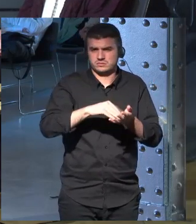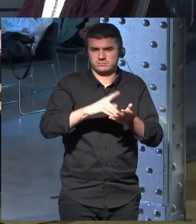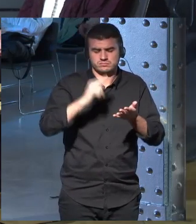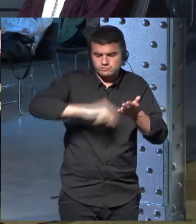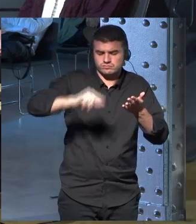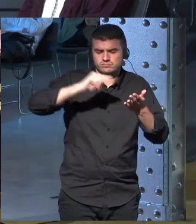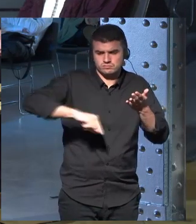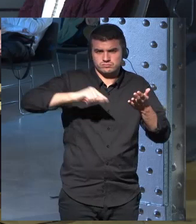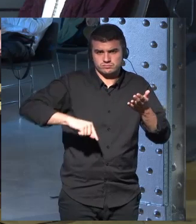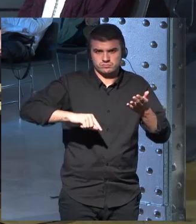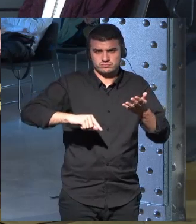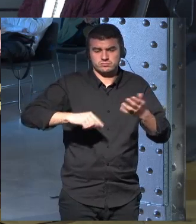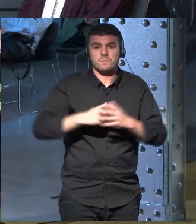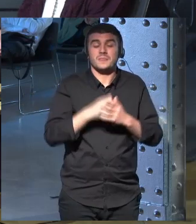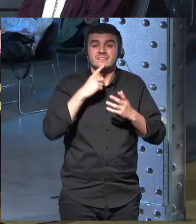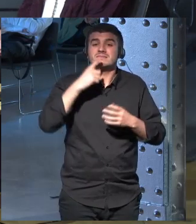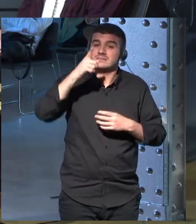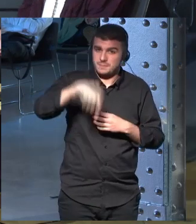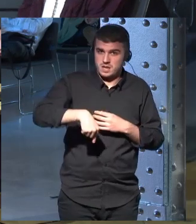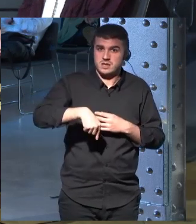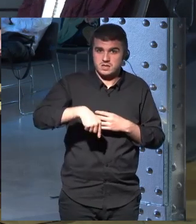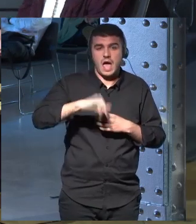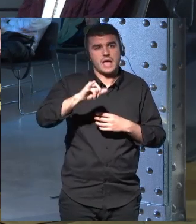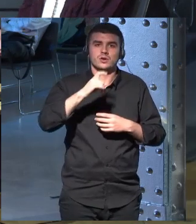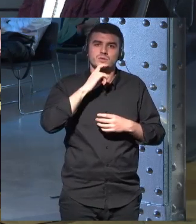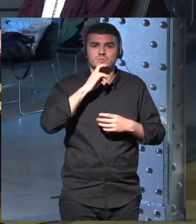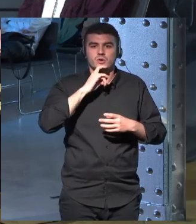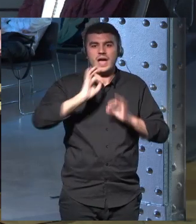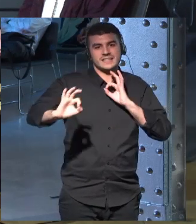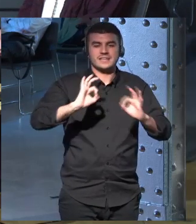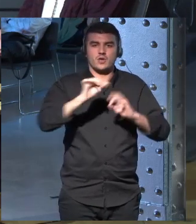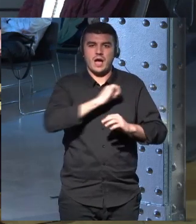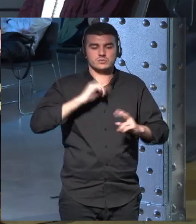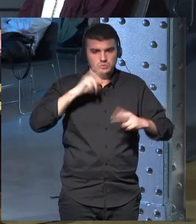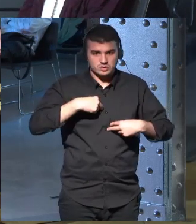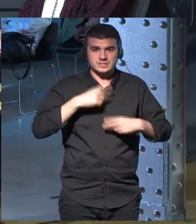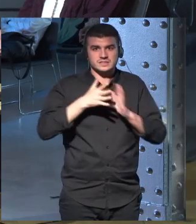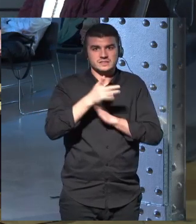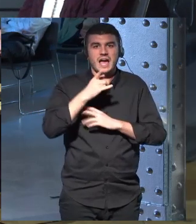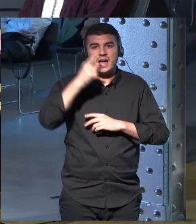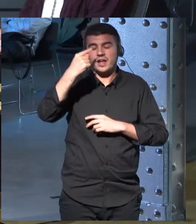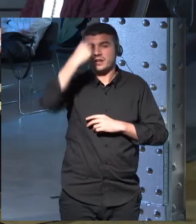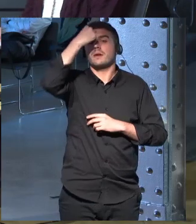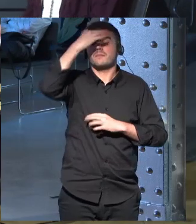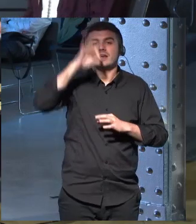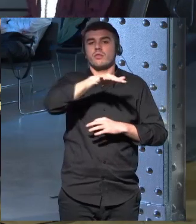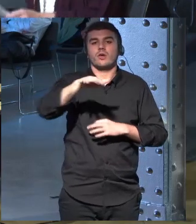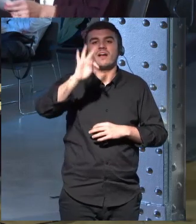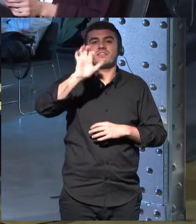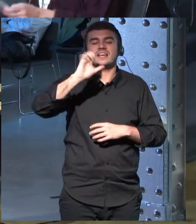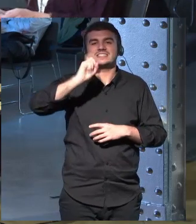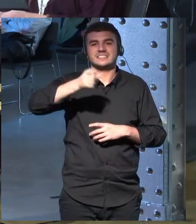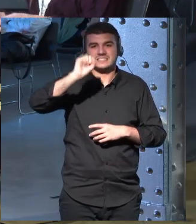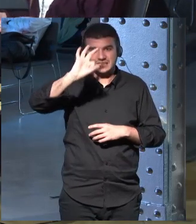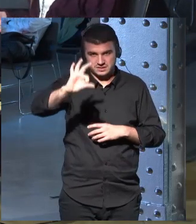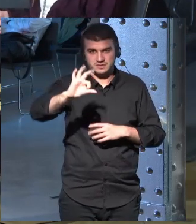called Remembering Texas. I wonder if you could speak about your significance of